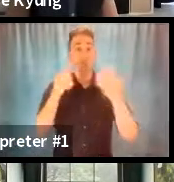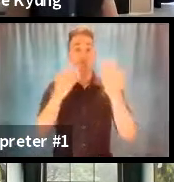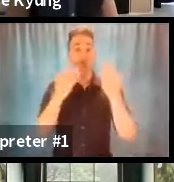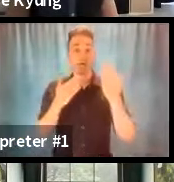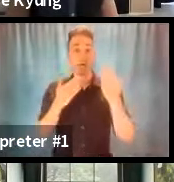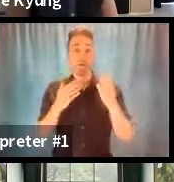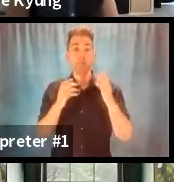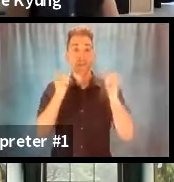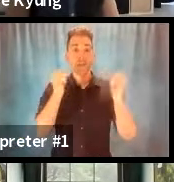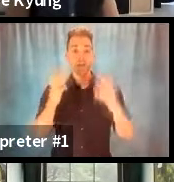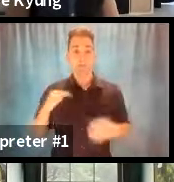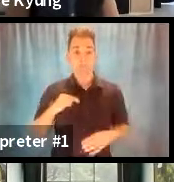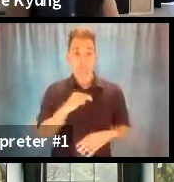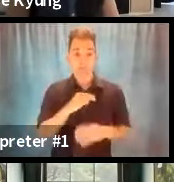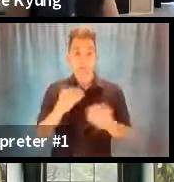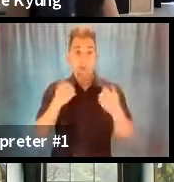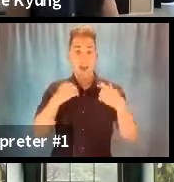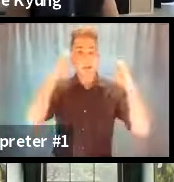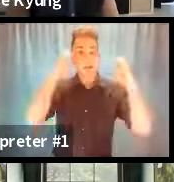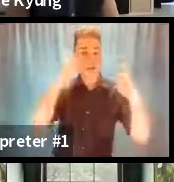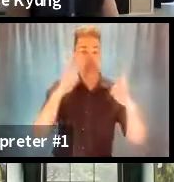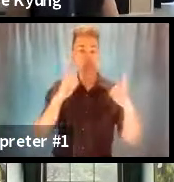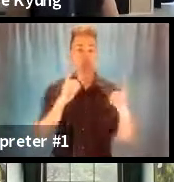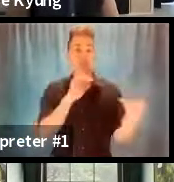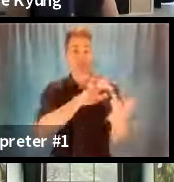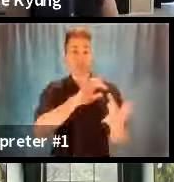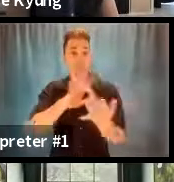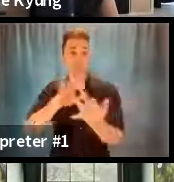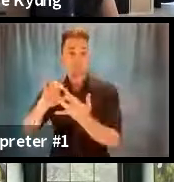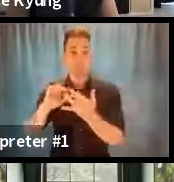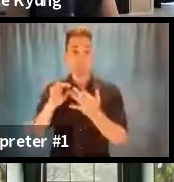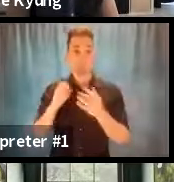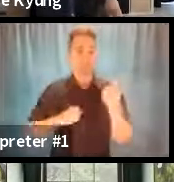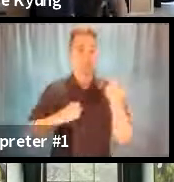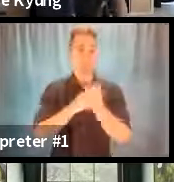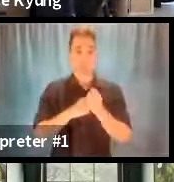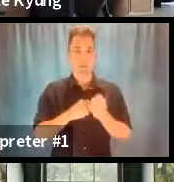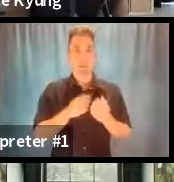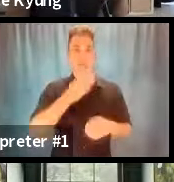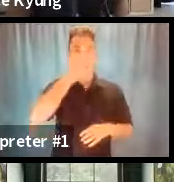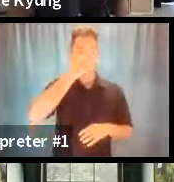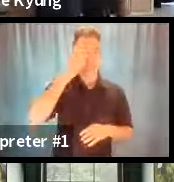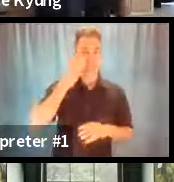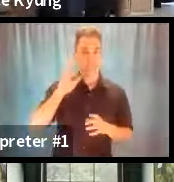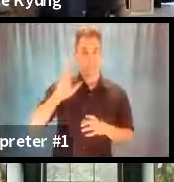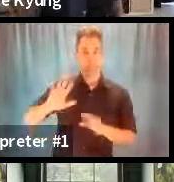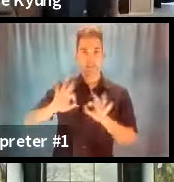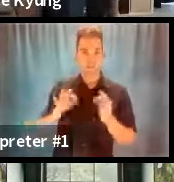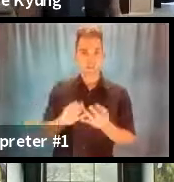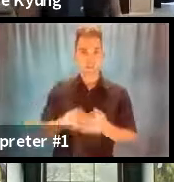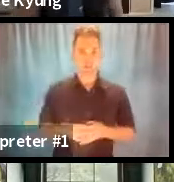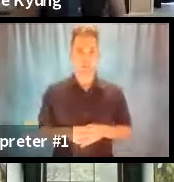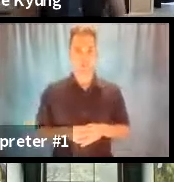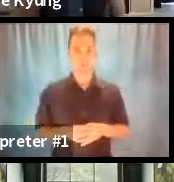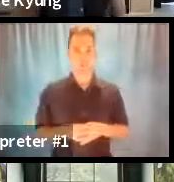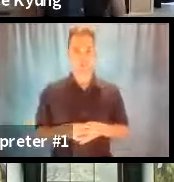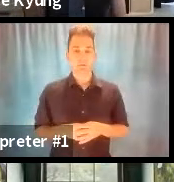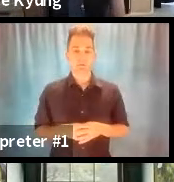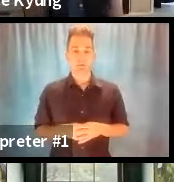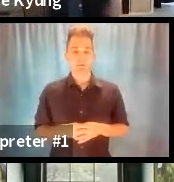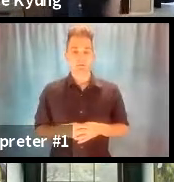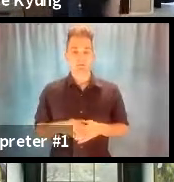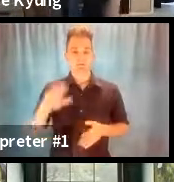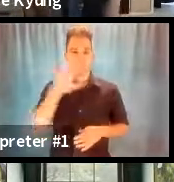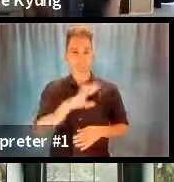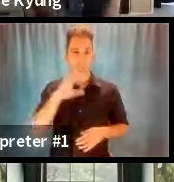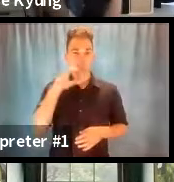for education and outreach to support the foreign-born and their families. There are estimated